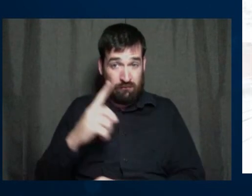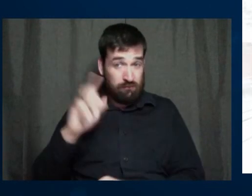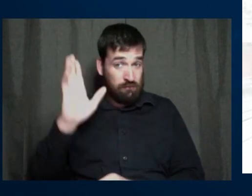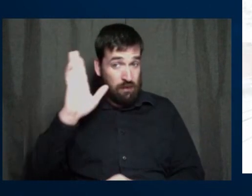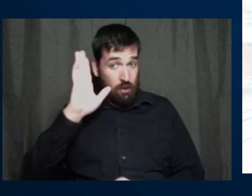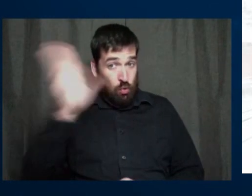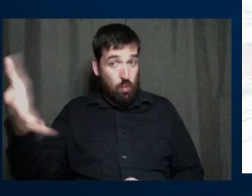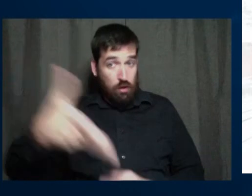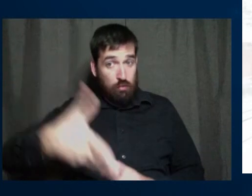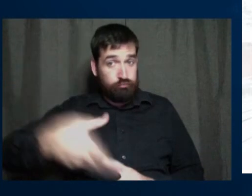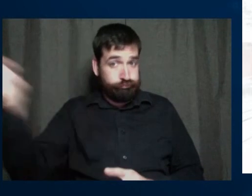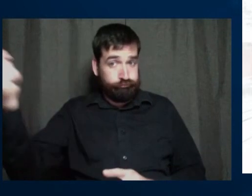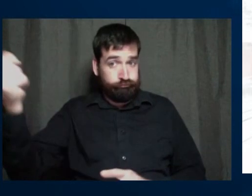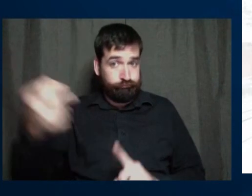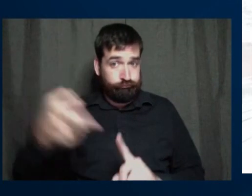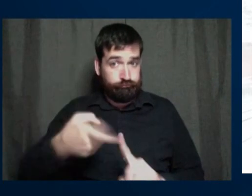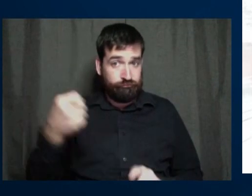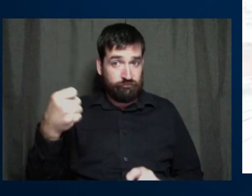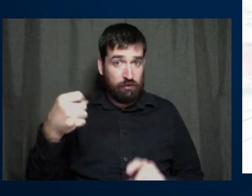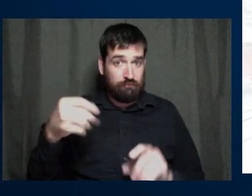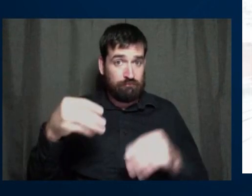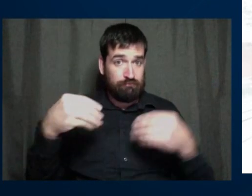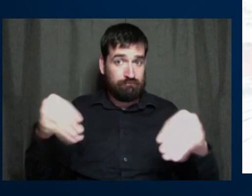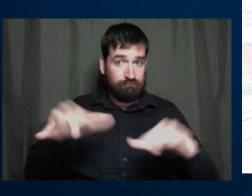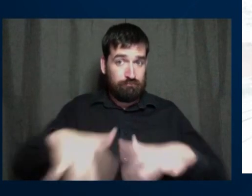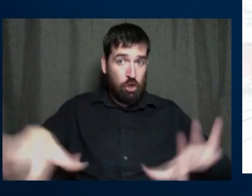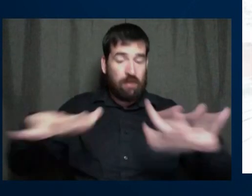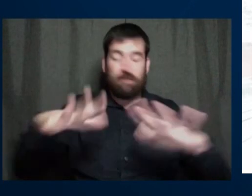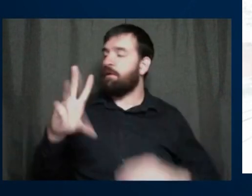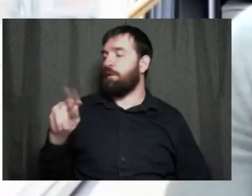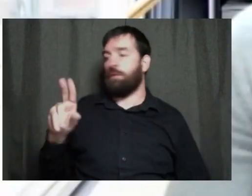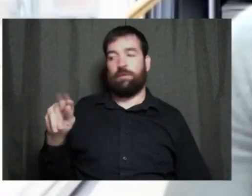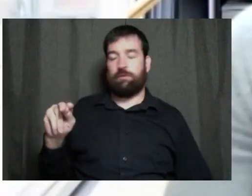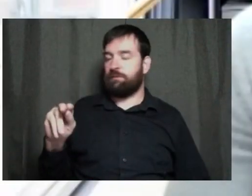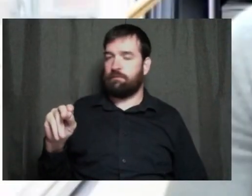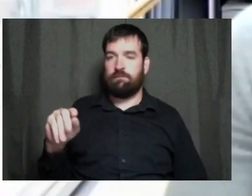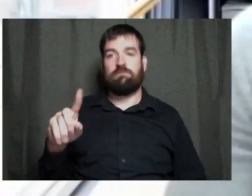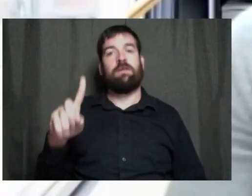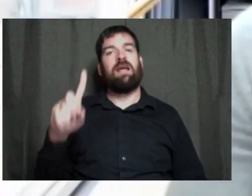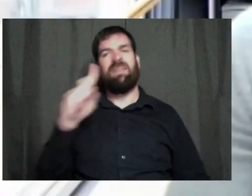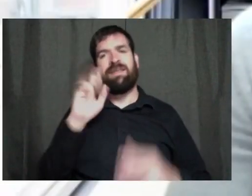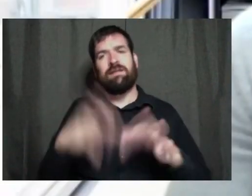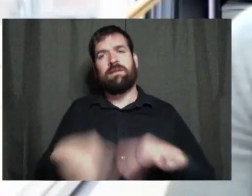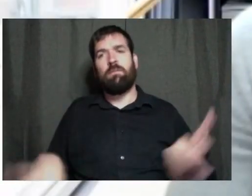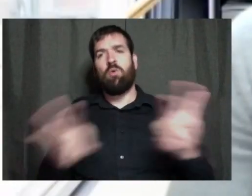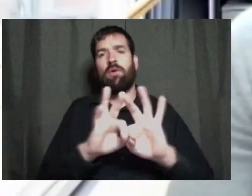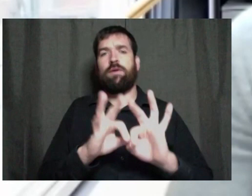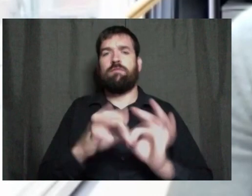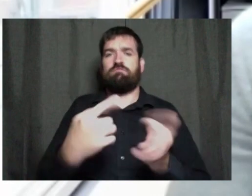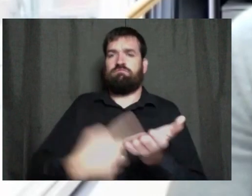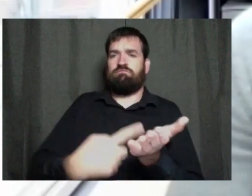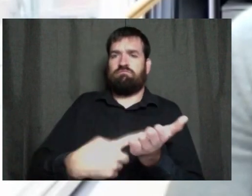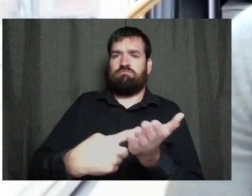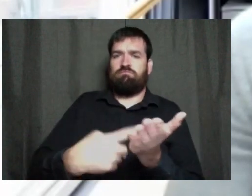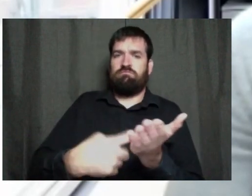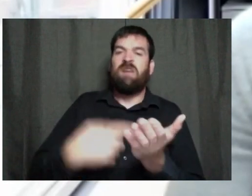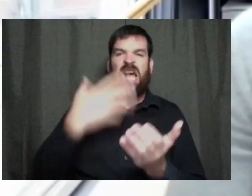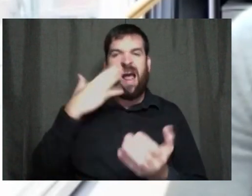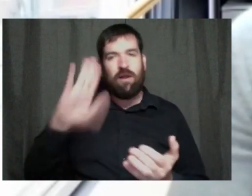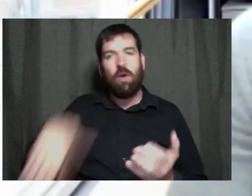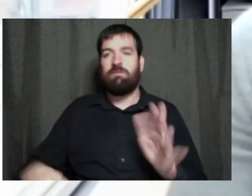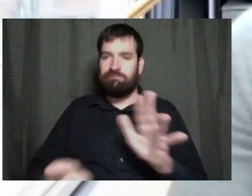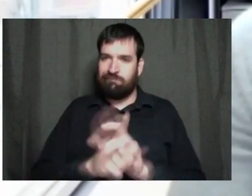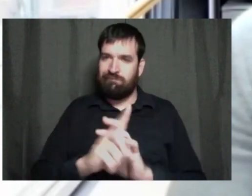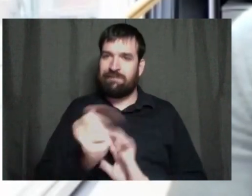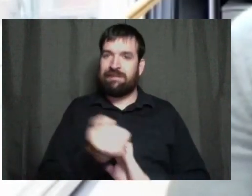the market? No, I think it's important to talk through, and I know this has come up multiple times